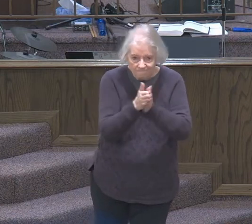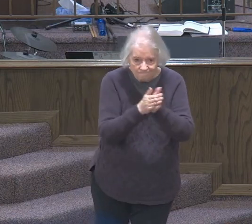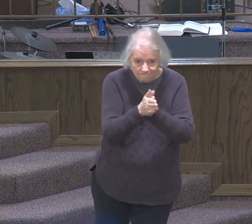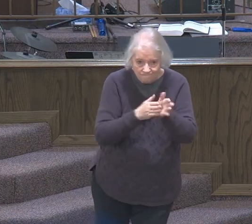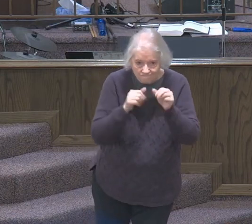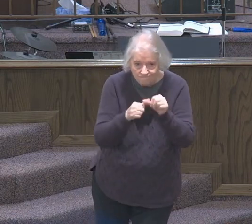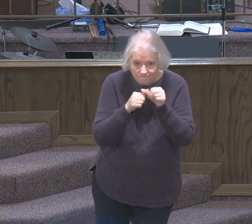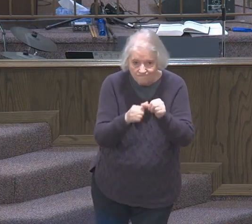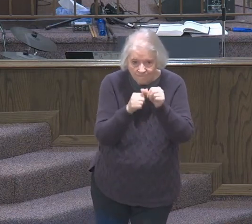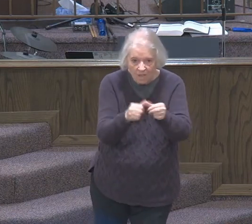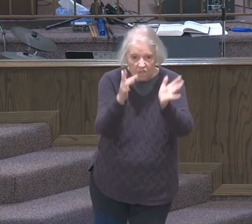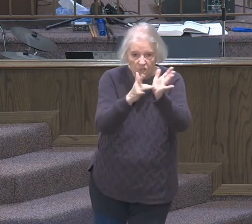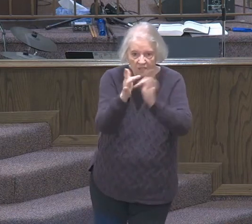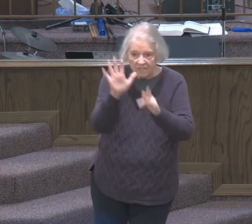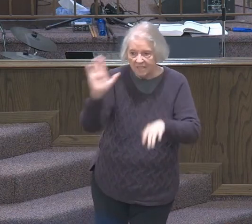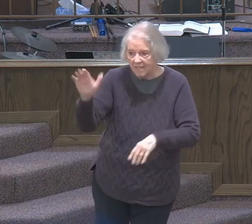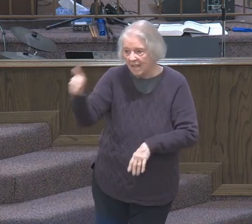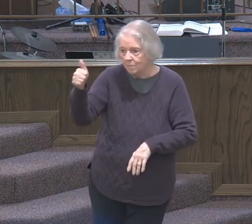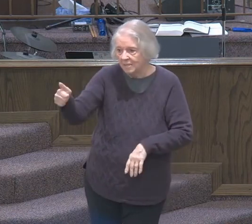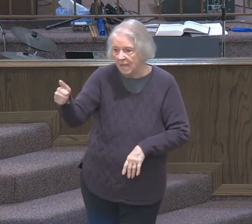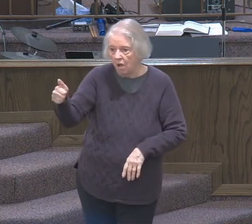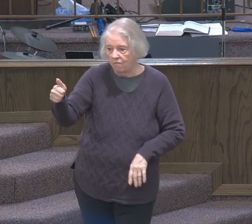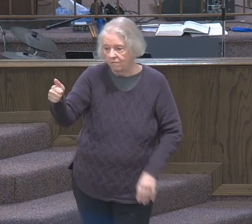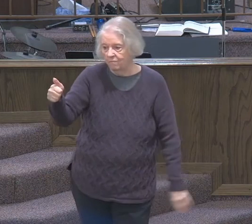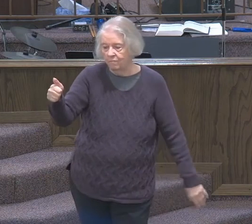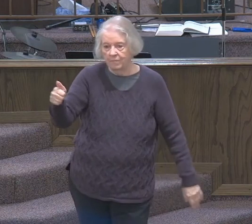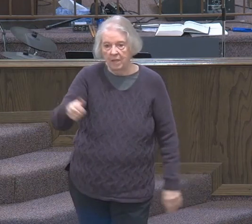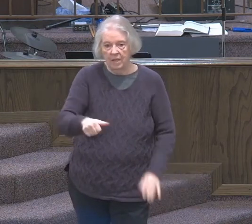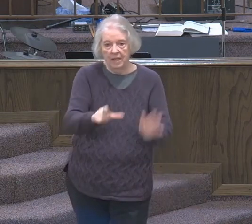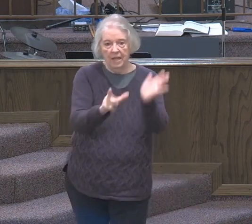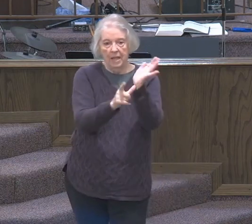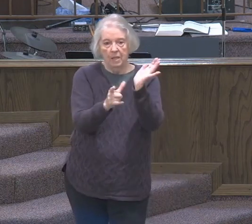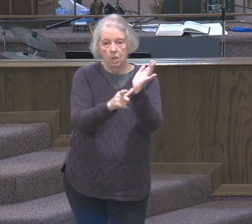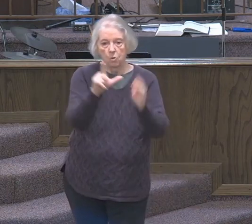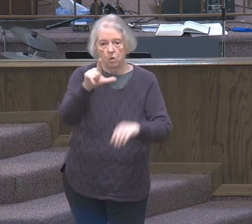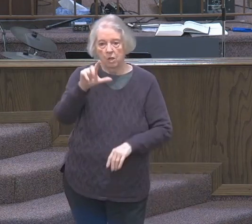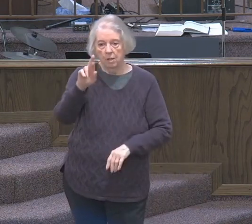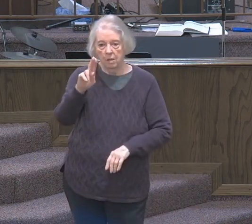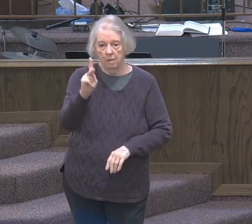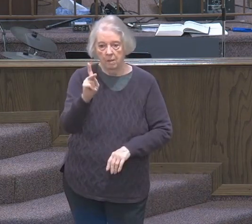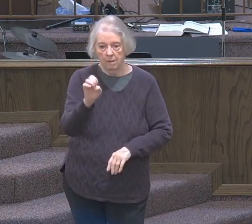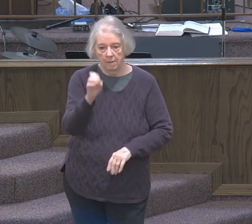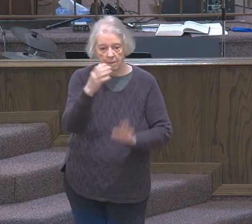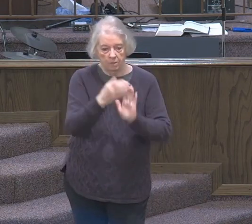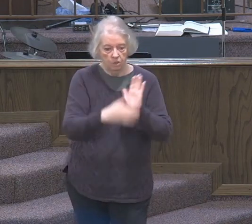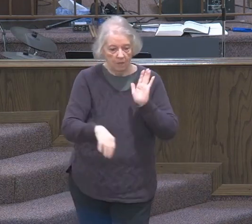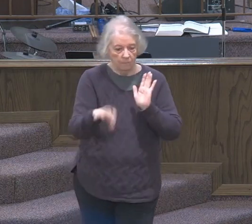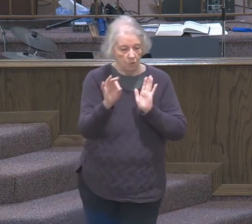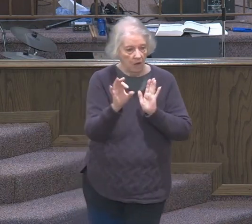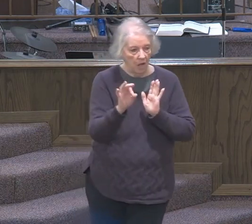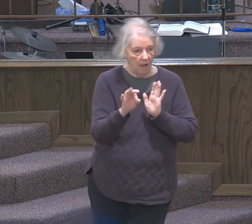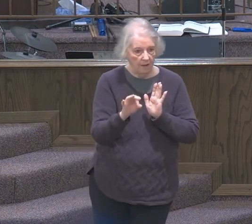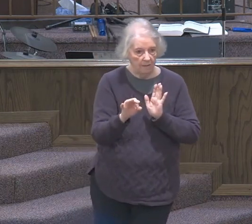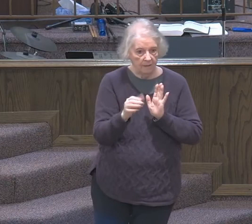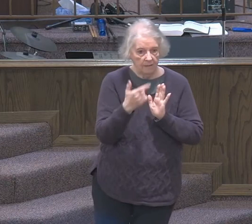in Jesus himself. In Luke chapter 9, in verse 51, Luke records that